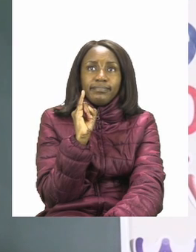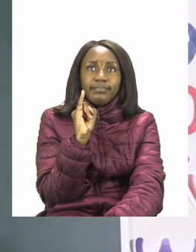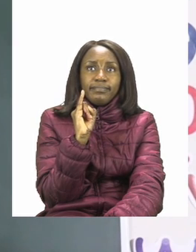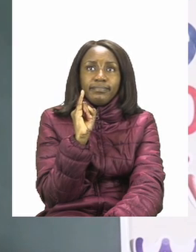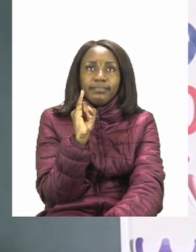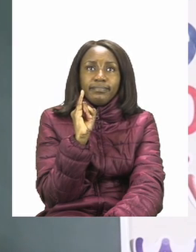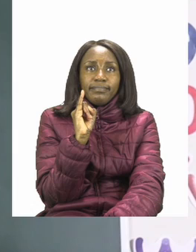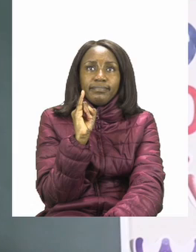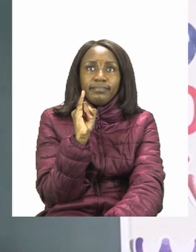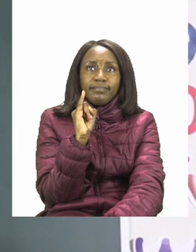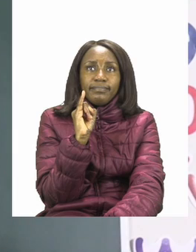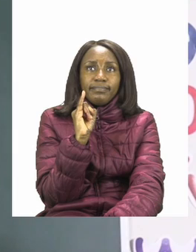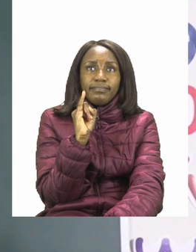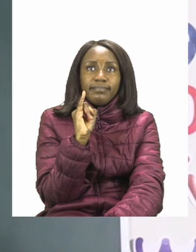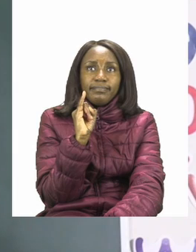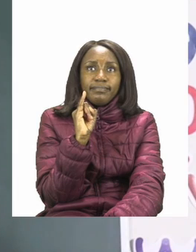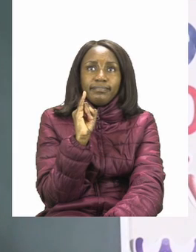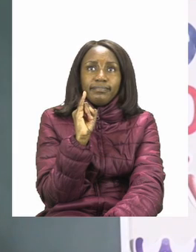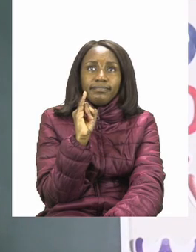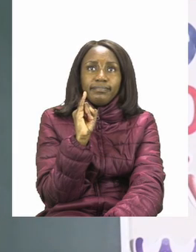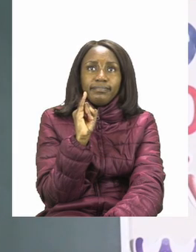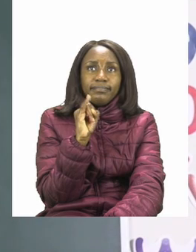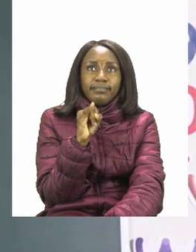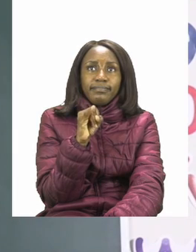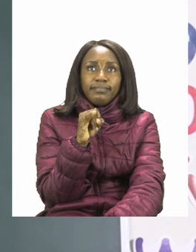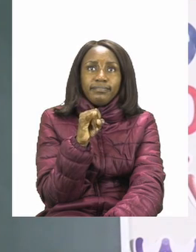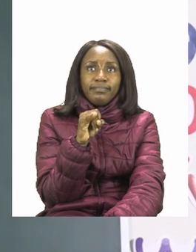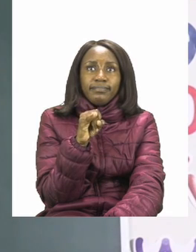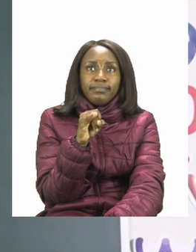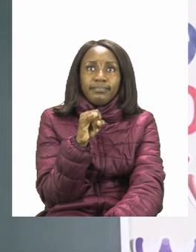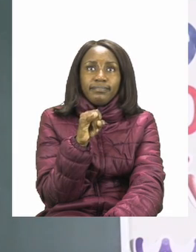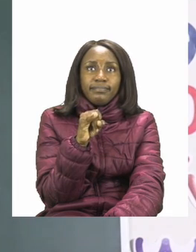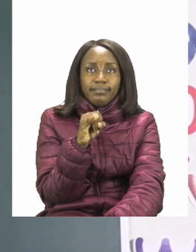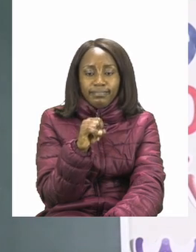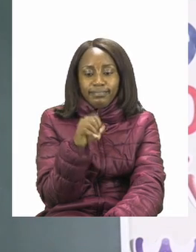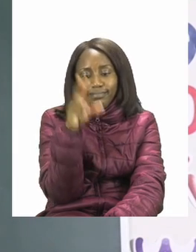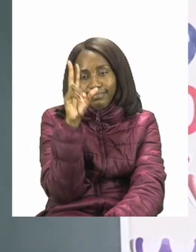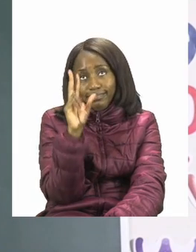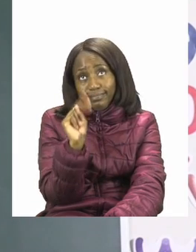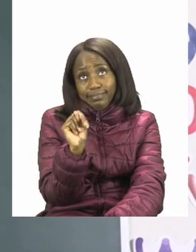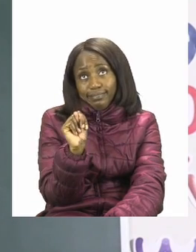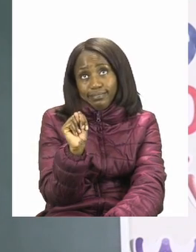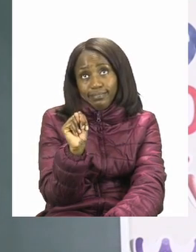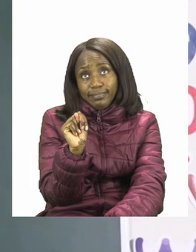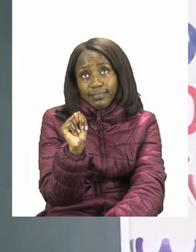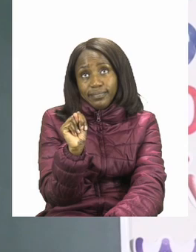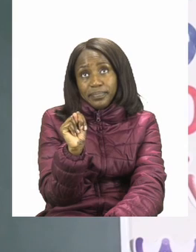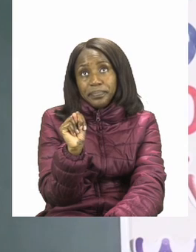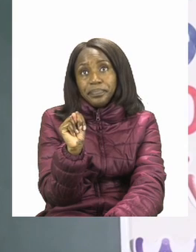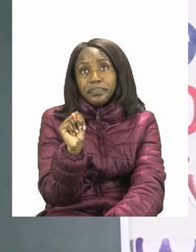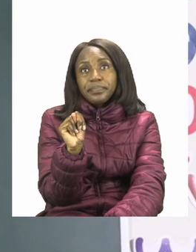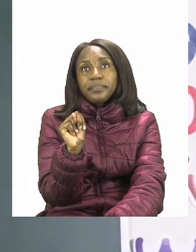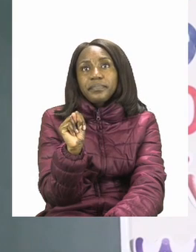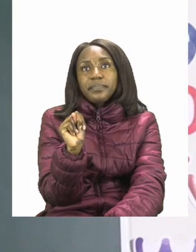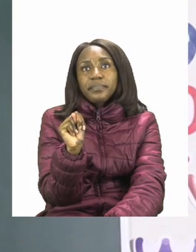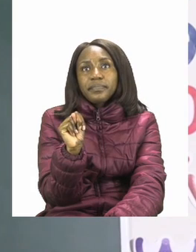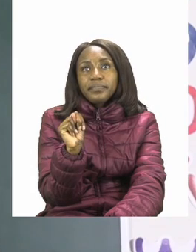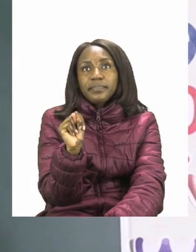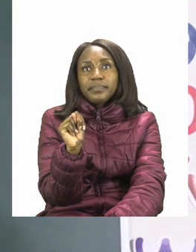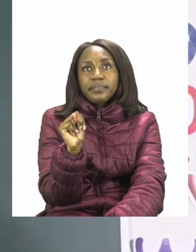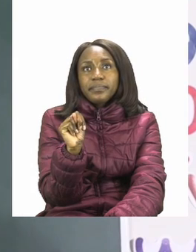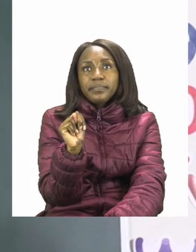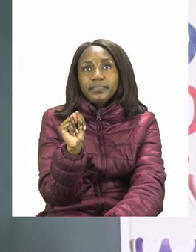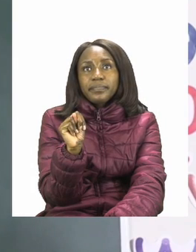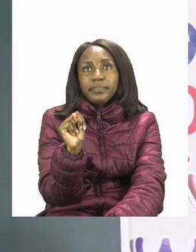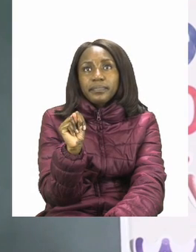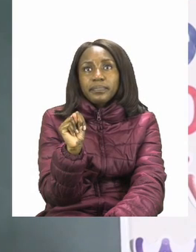And don't forget its head. The last letter is the n. So